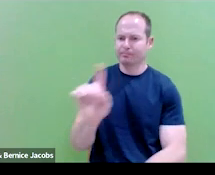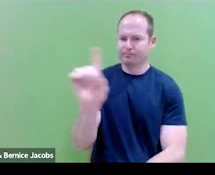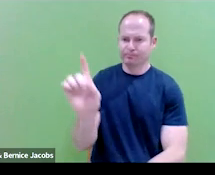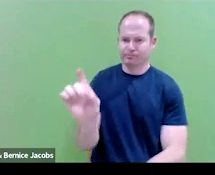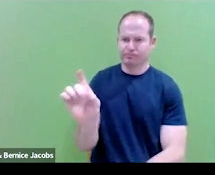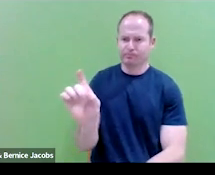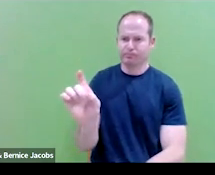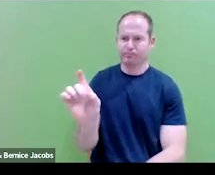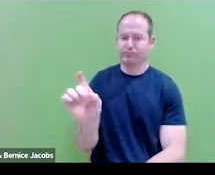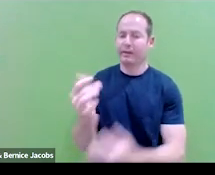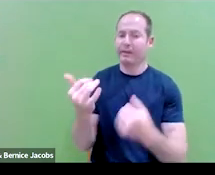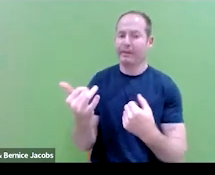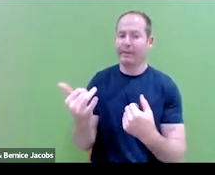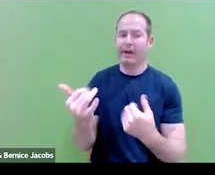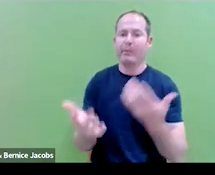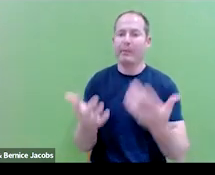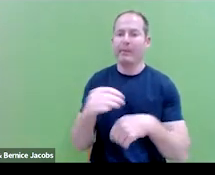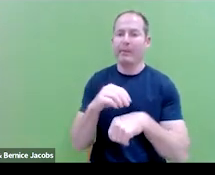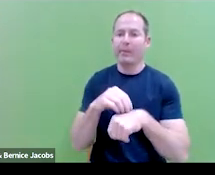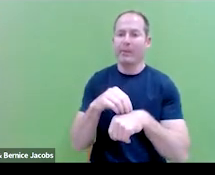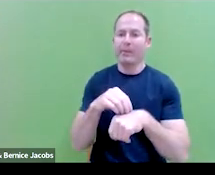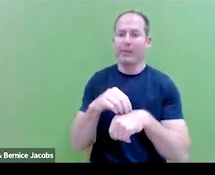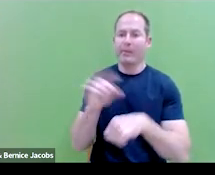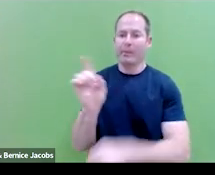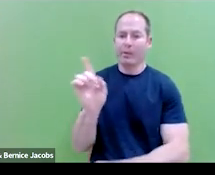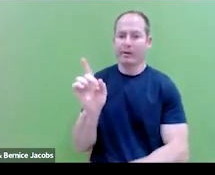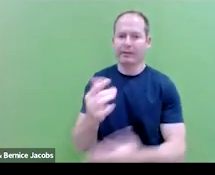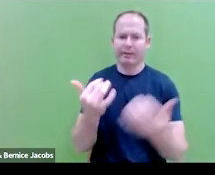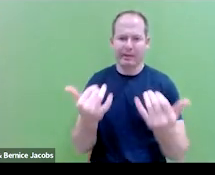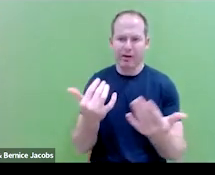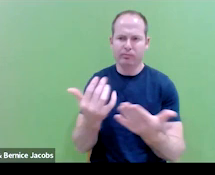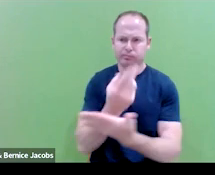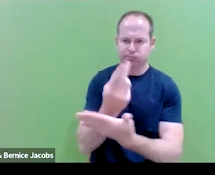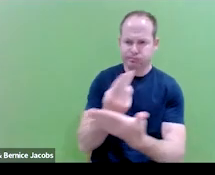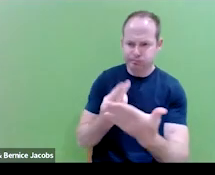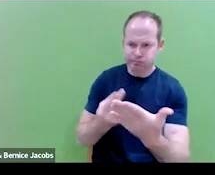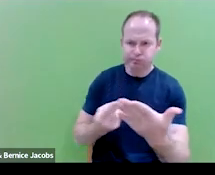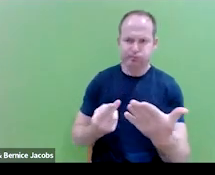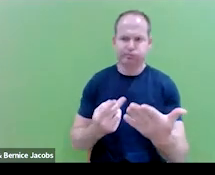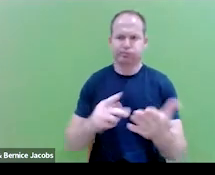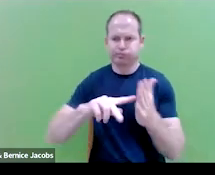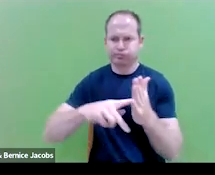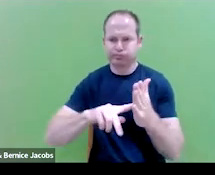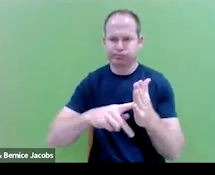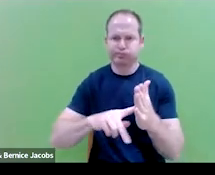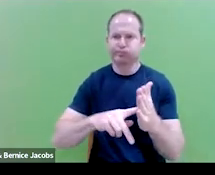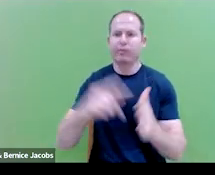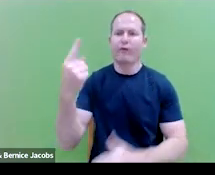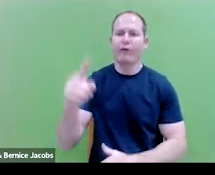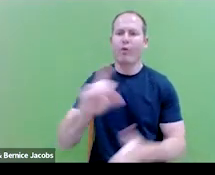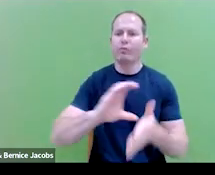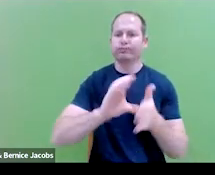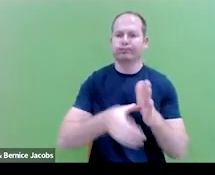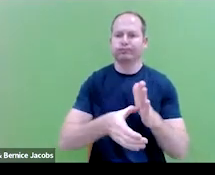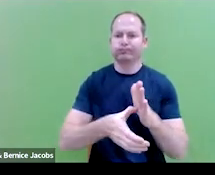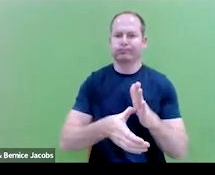the problems I get posed with a lot is that designing to accommodate people with disabilities is ugly. Problem with that is because